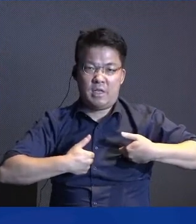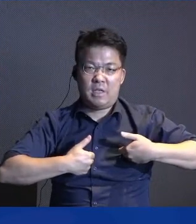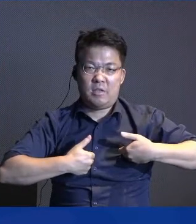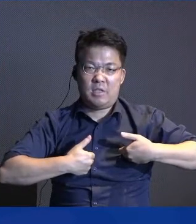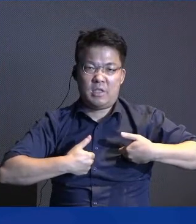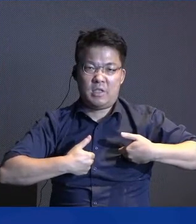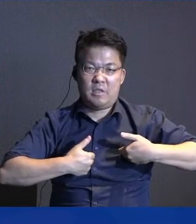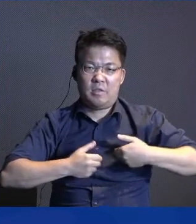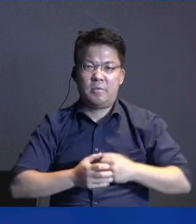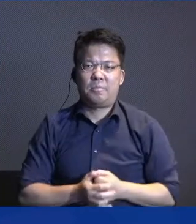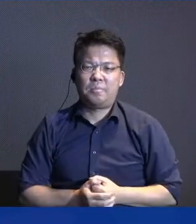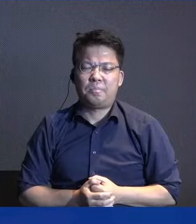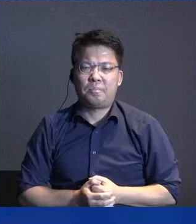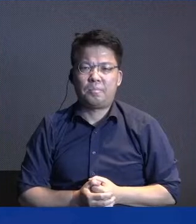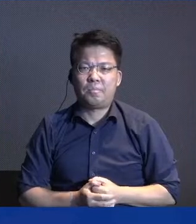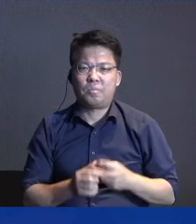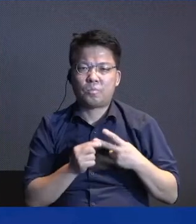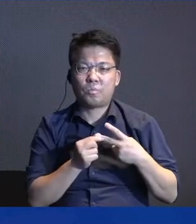psychological well-being.